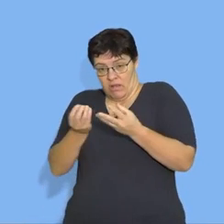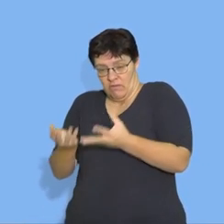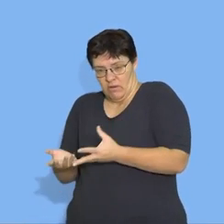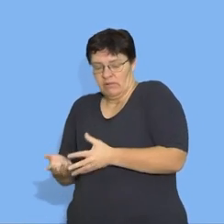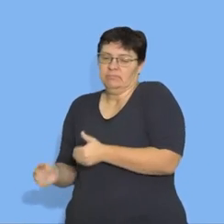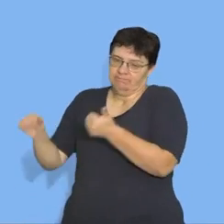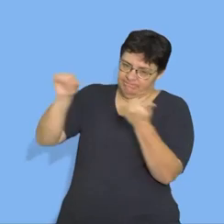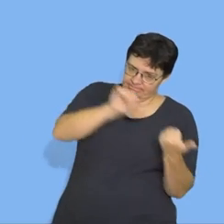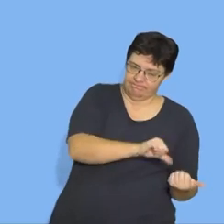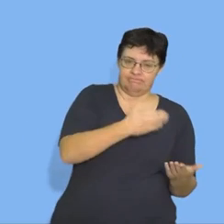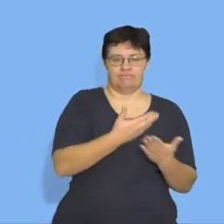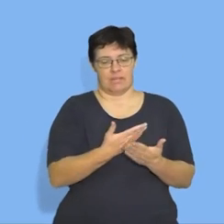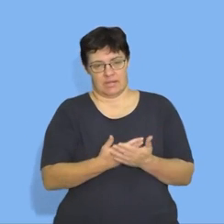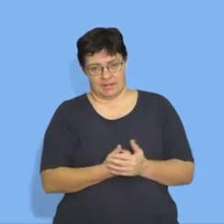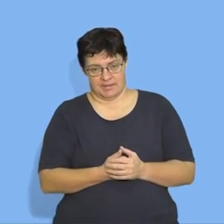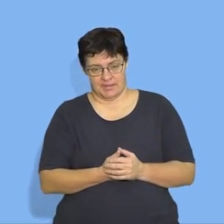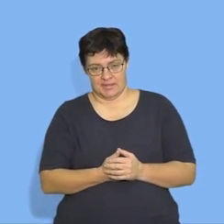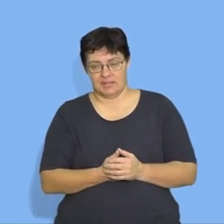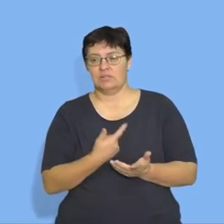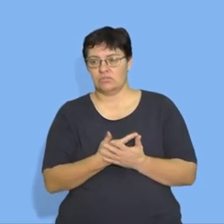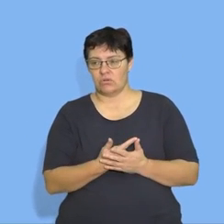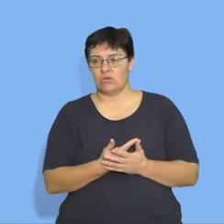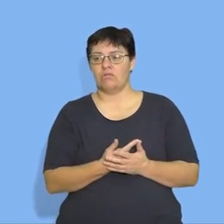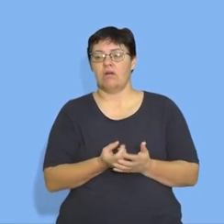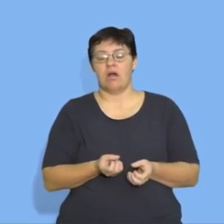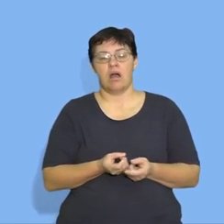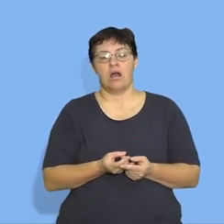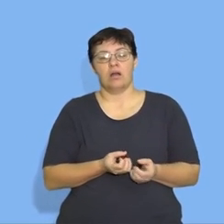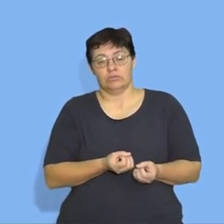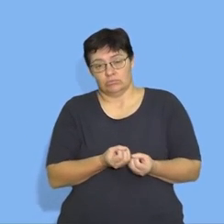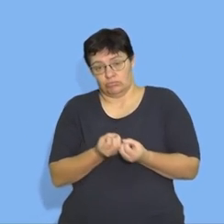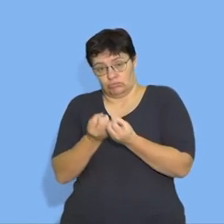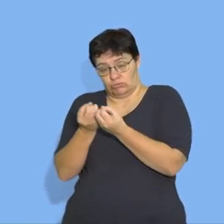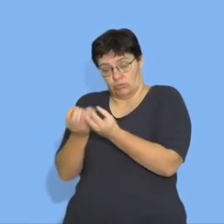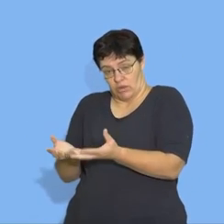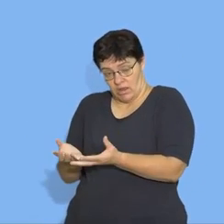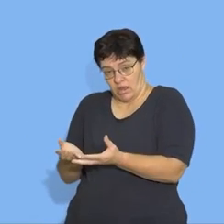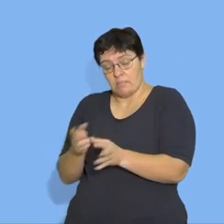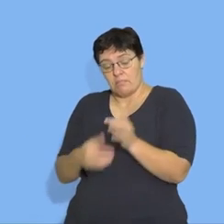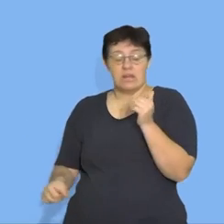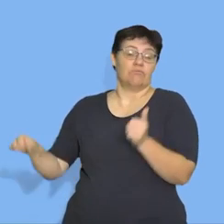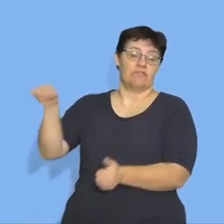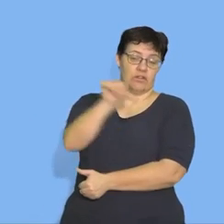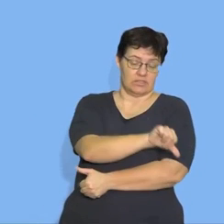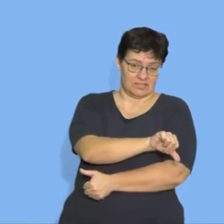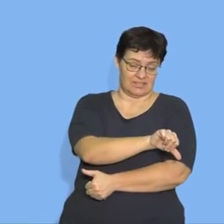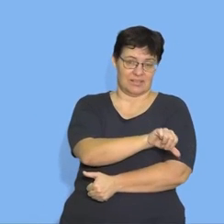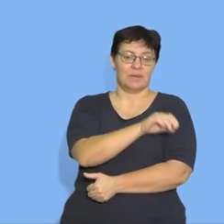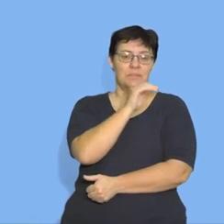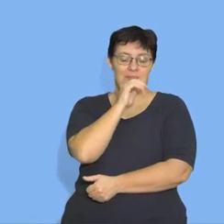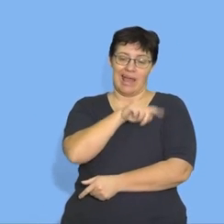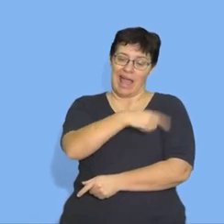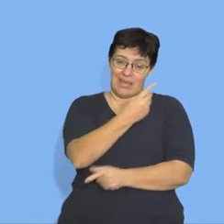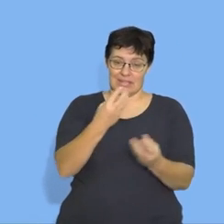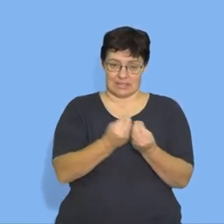a substance can act as a proton donor, while in the reverse of that reaction, that another